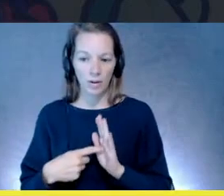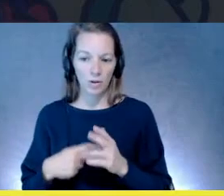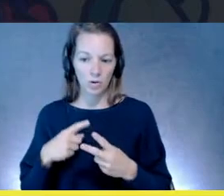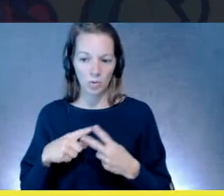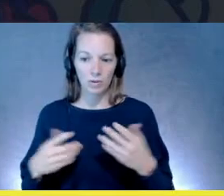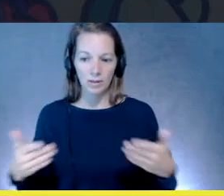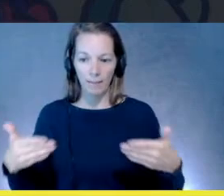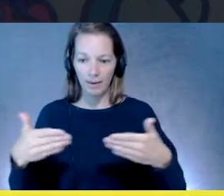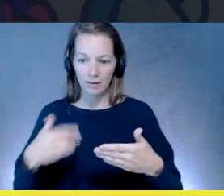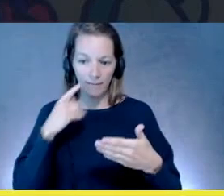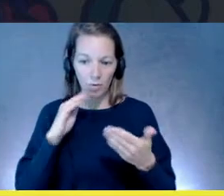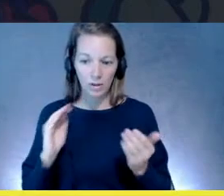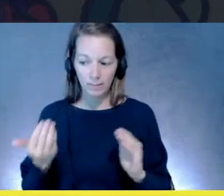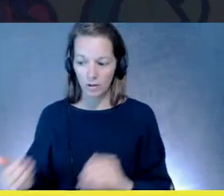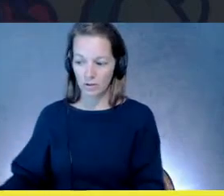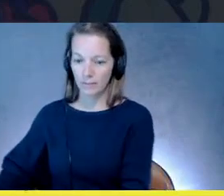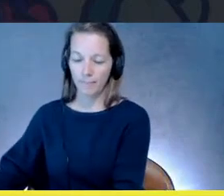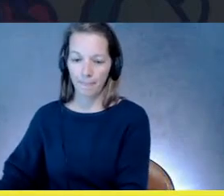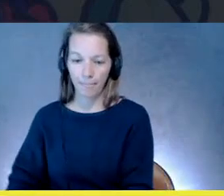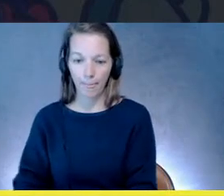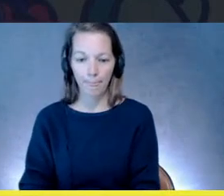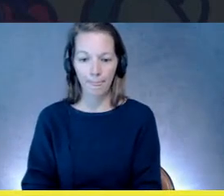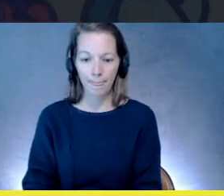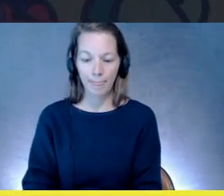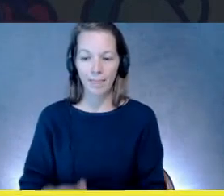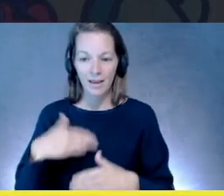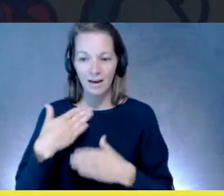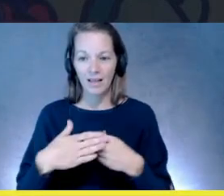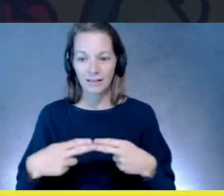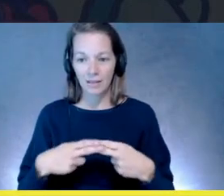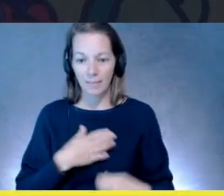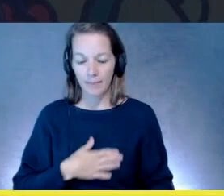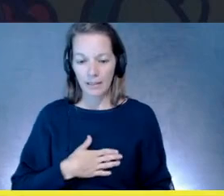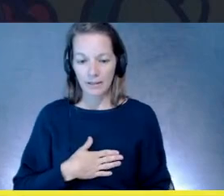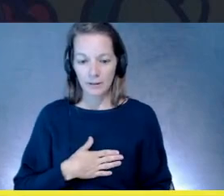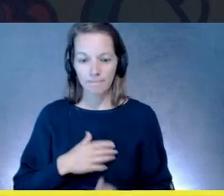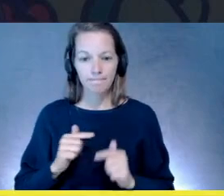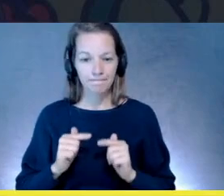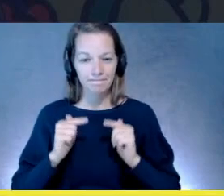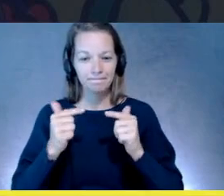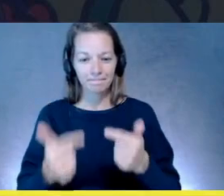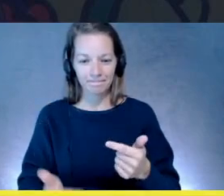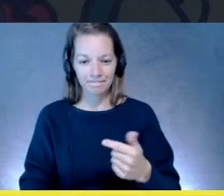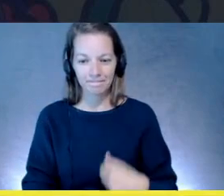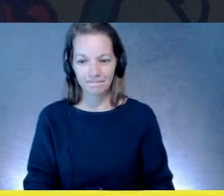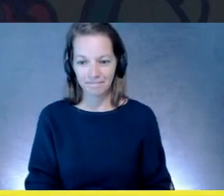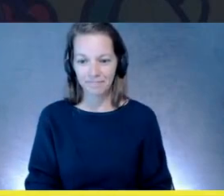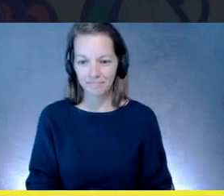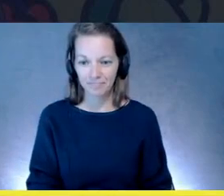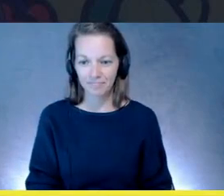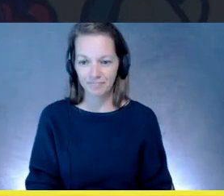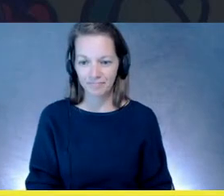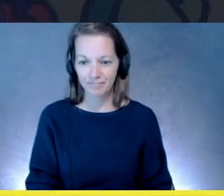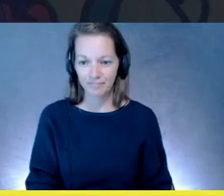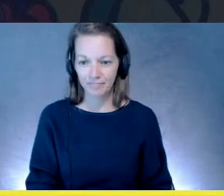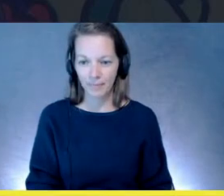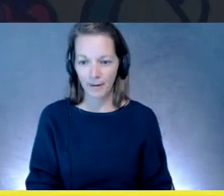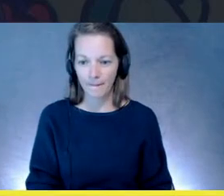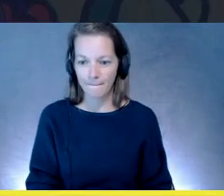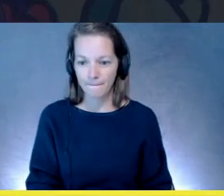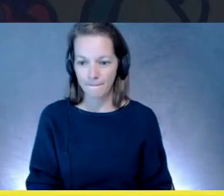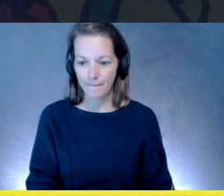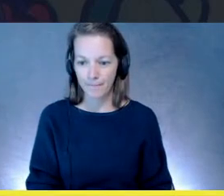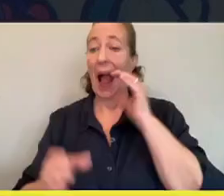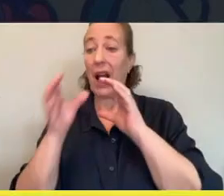for comparison. Next slide, please. This lack of communication access increases the likelihood